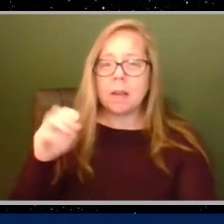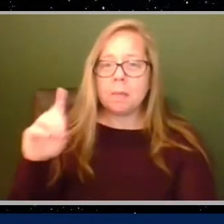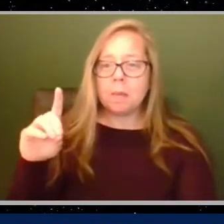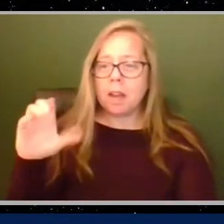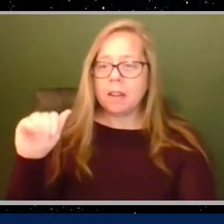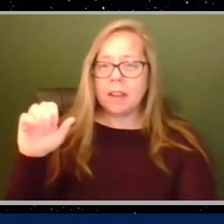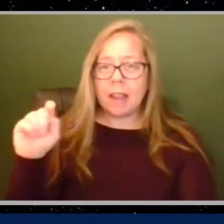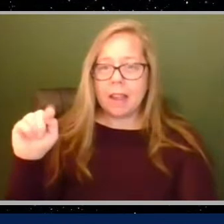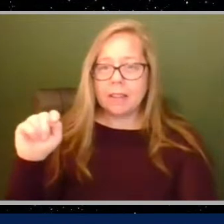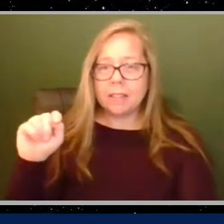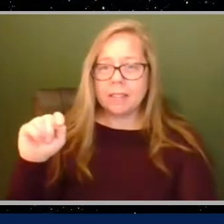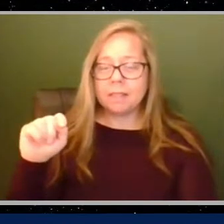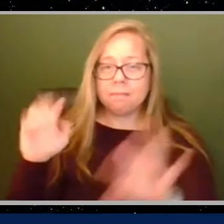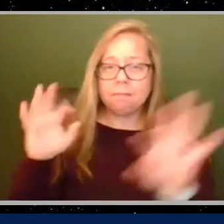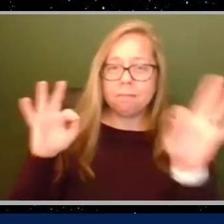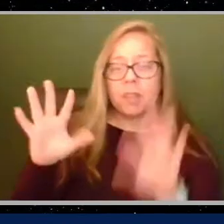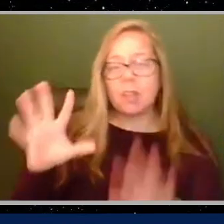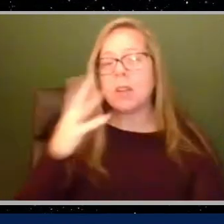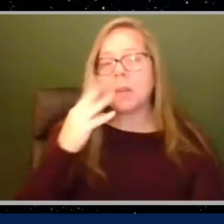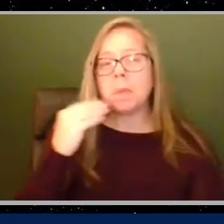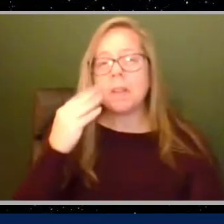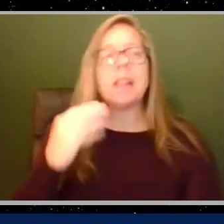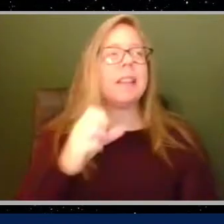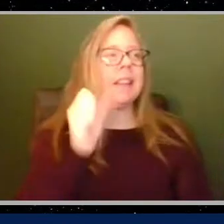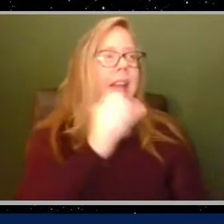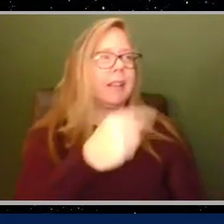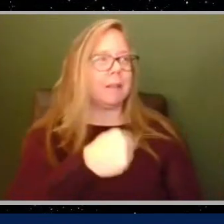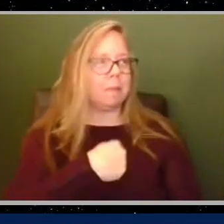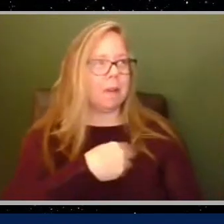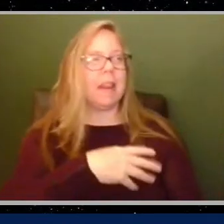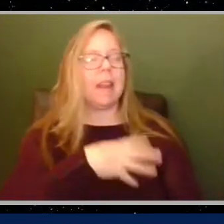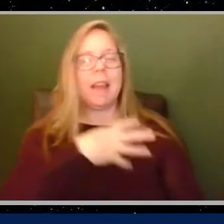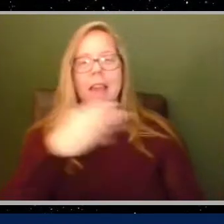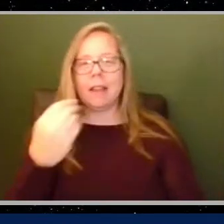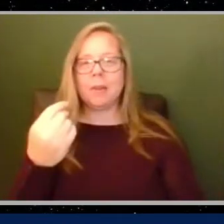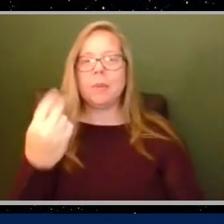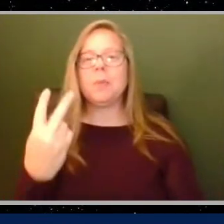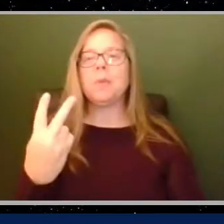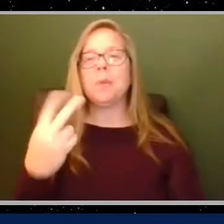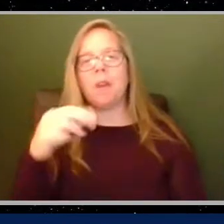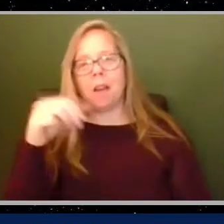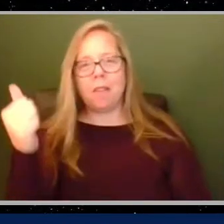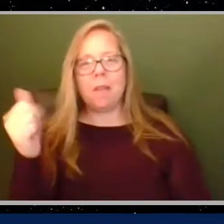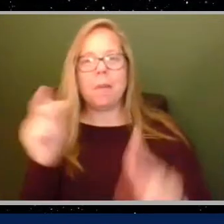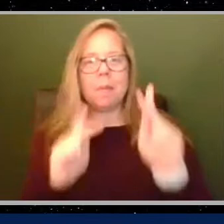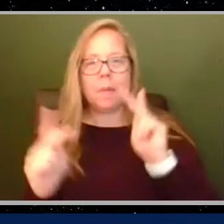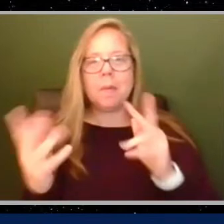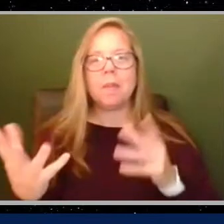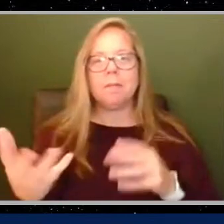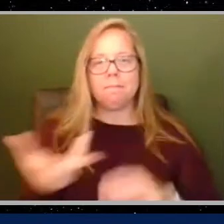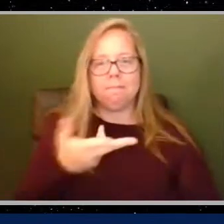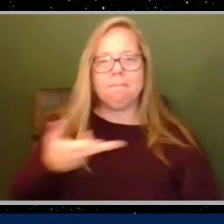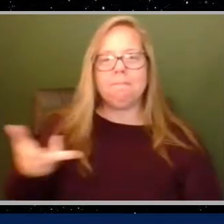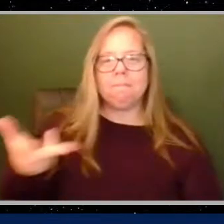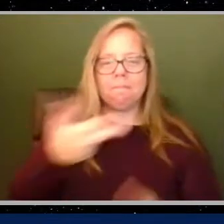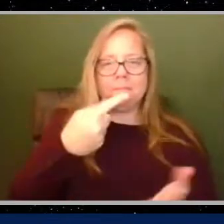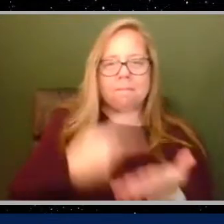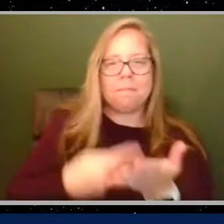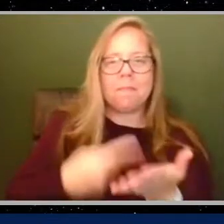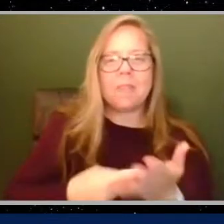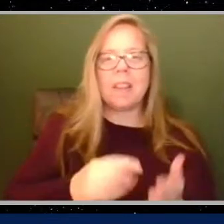a great conversation. It was me as well as 2 other flyers talking about the whole mission, our thoughts,